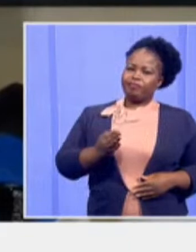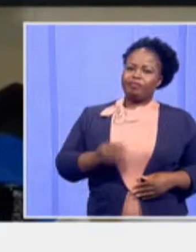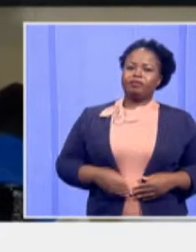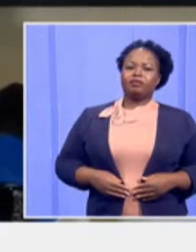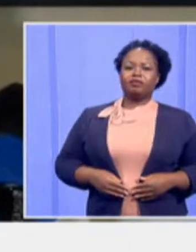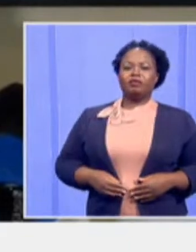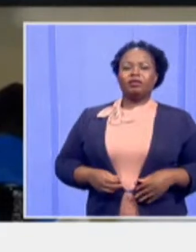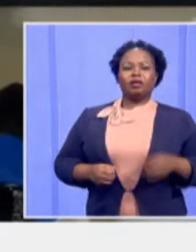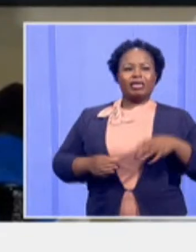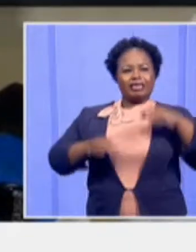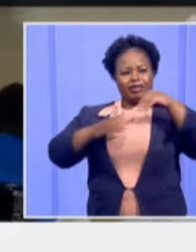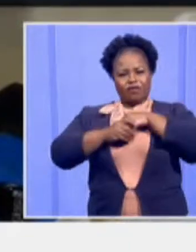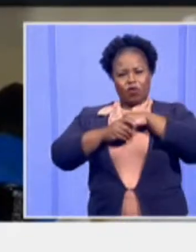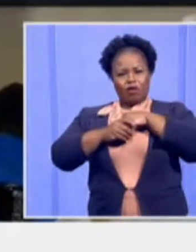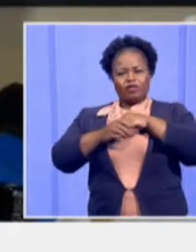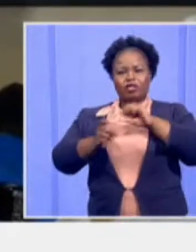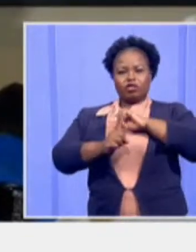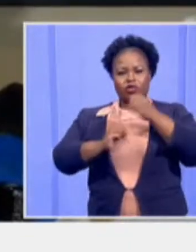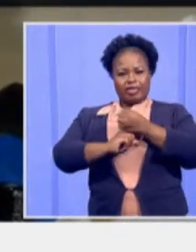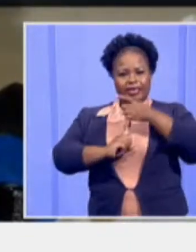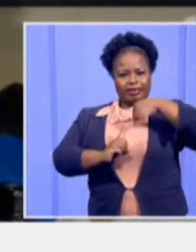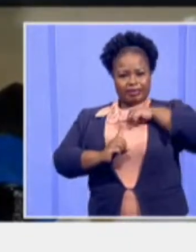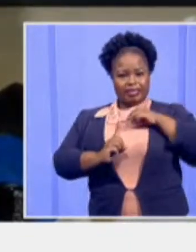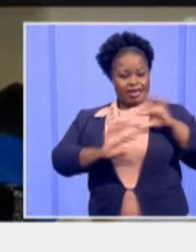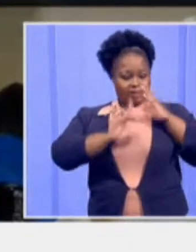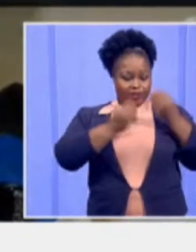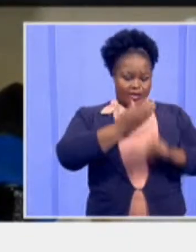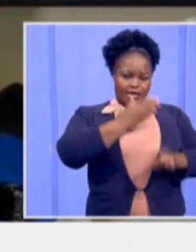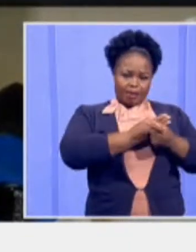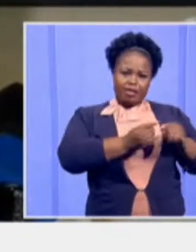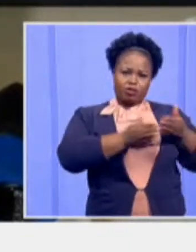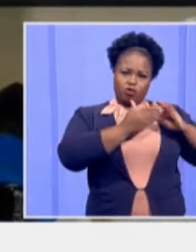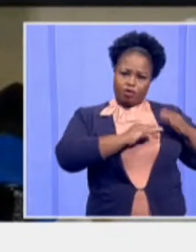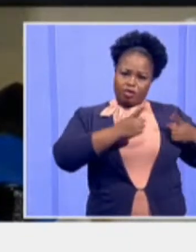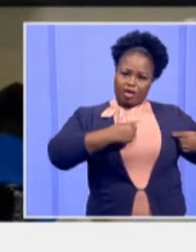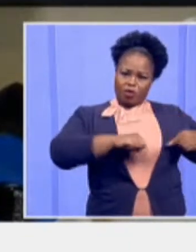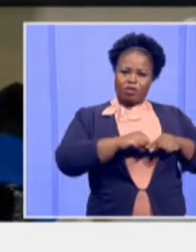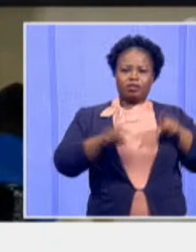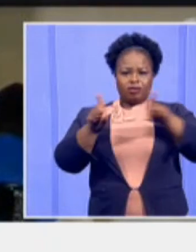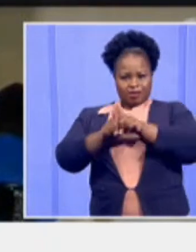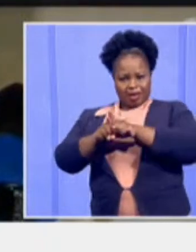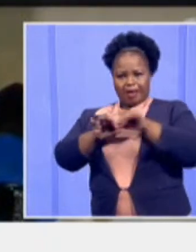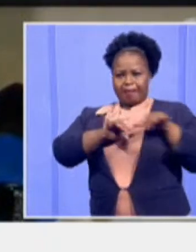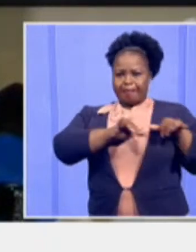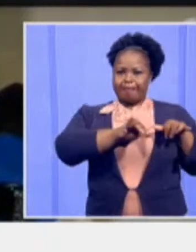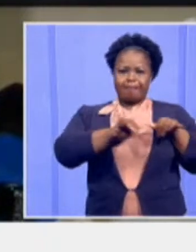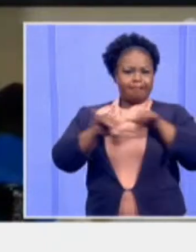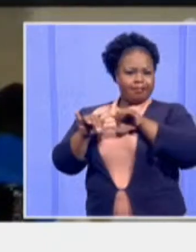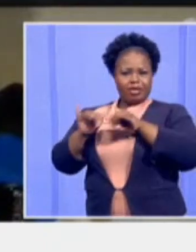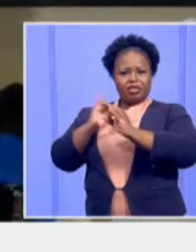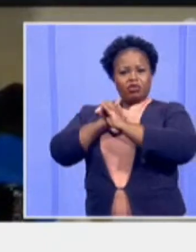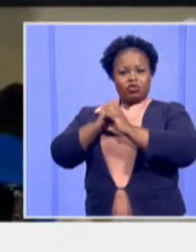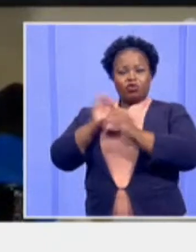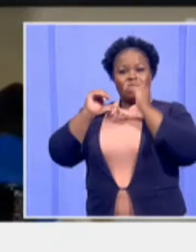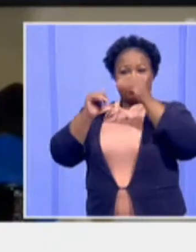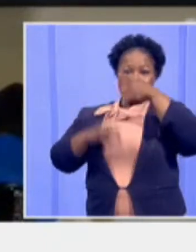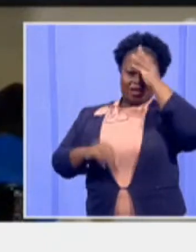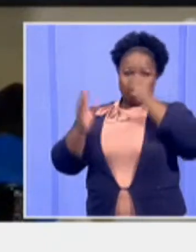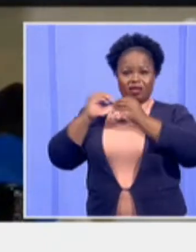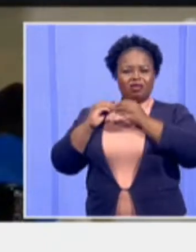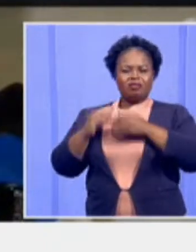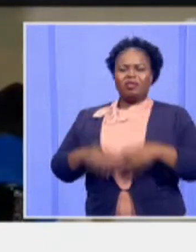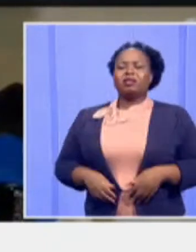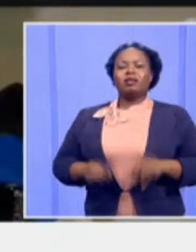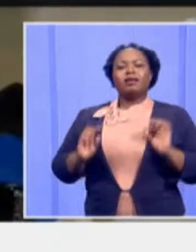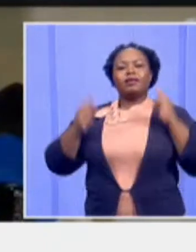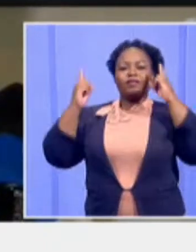of our society. What happens in our society happens in institutions of higher learning. So what we are fighting is Wits